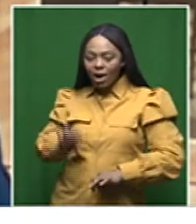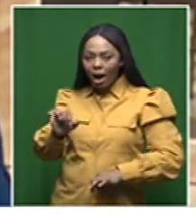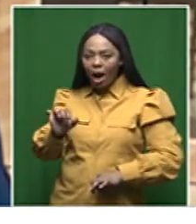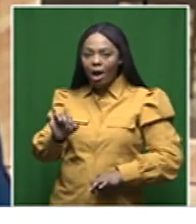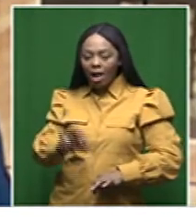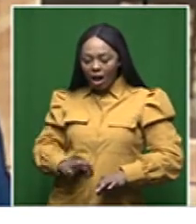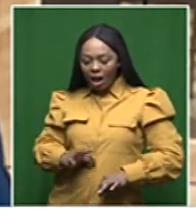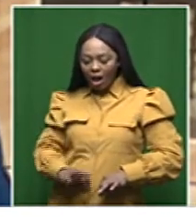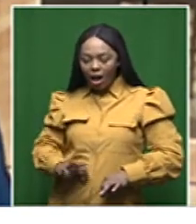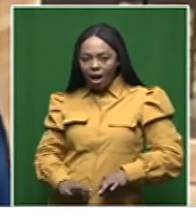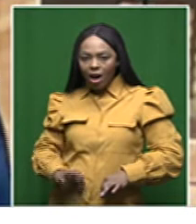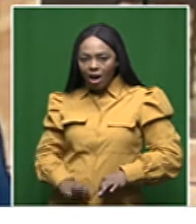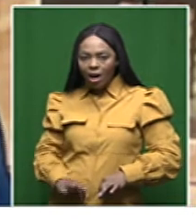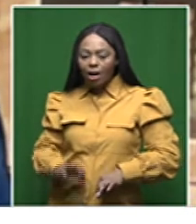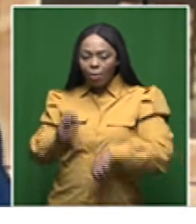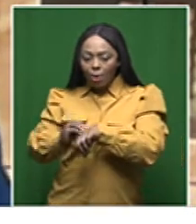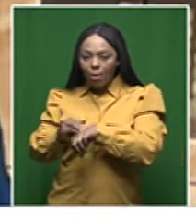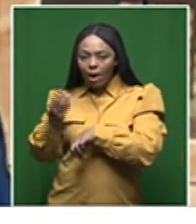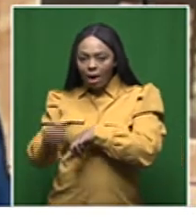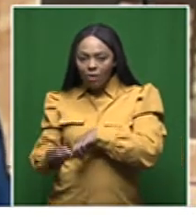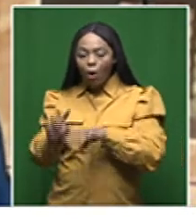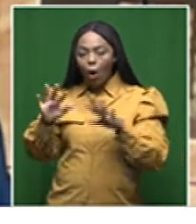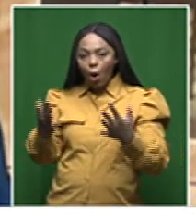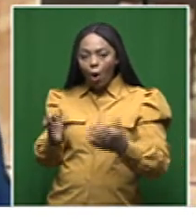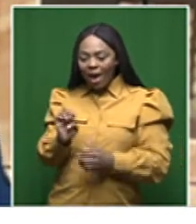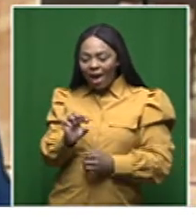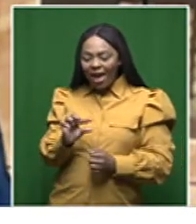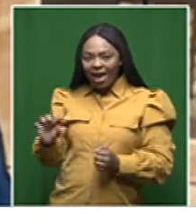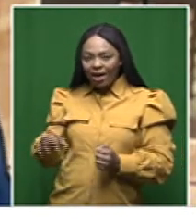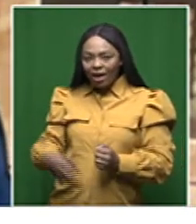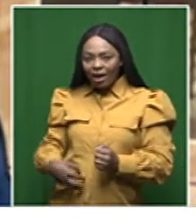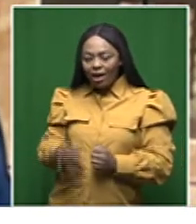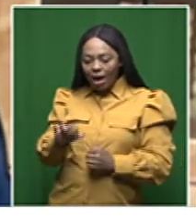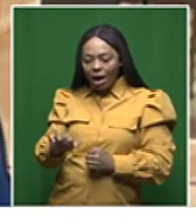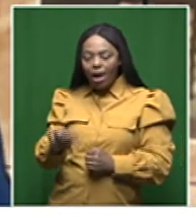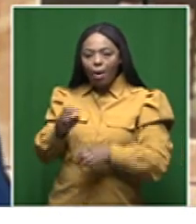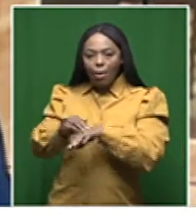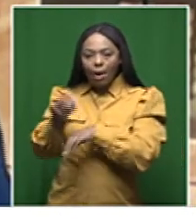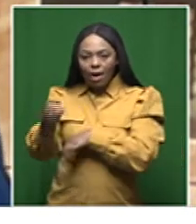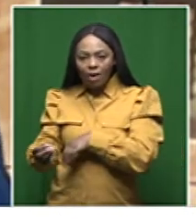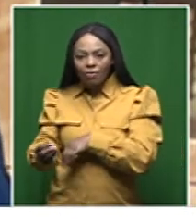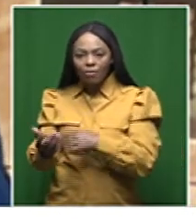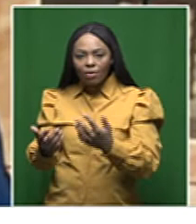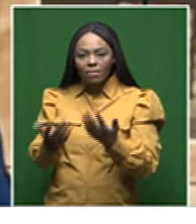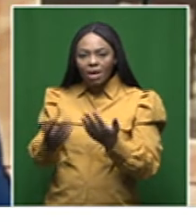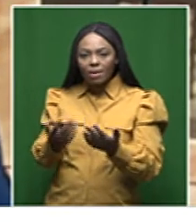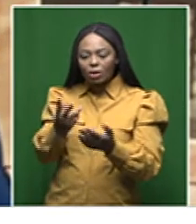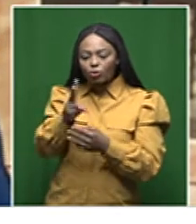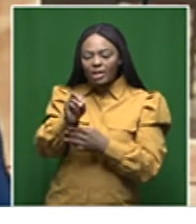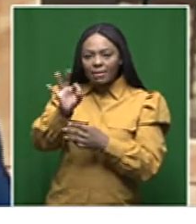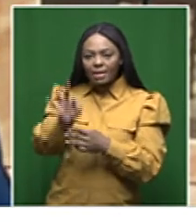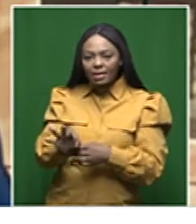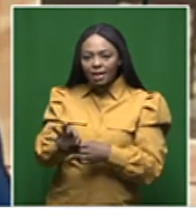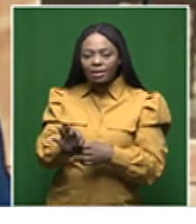20% being the problem with the eggs. And then of course you'll have another third being, or 10 to 20% being from